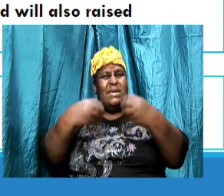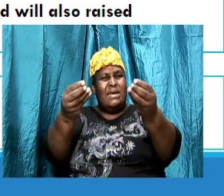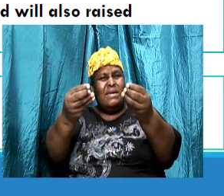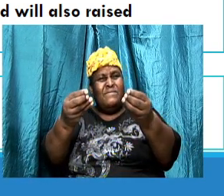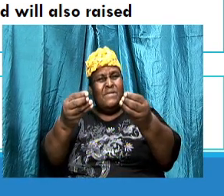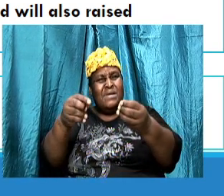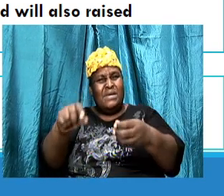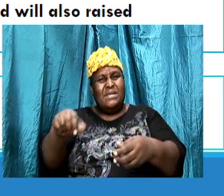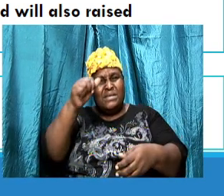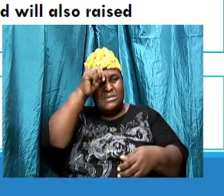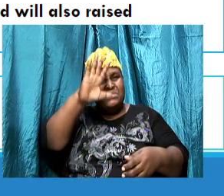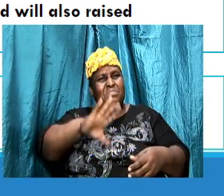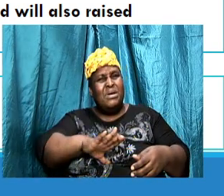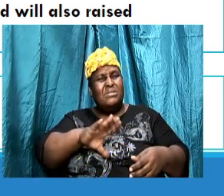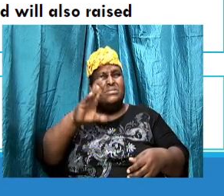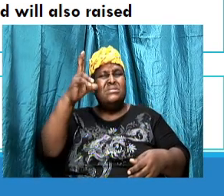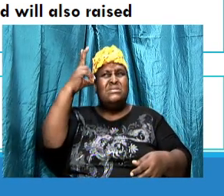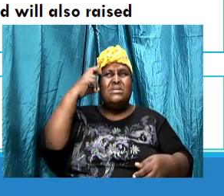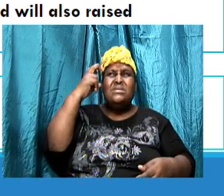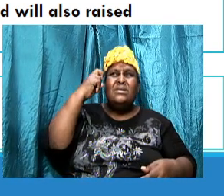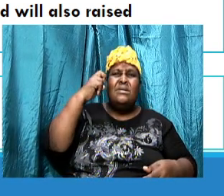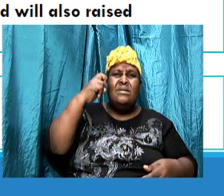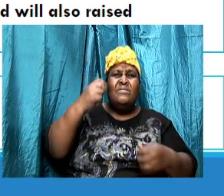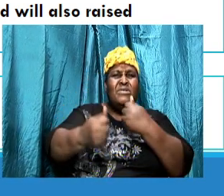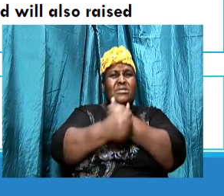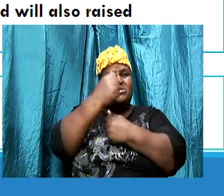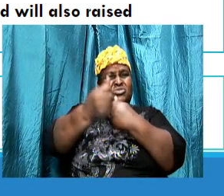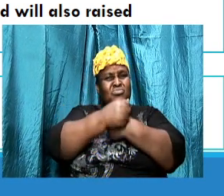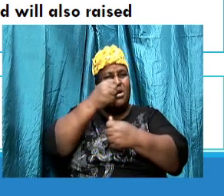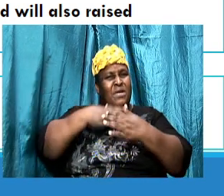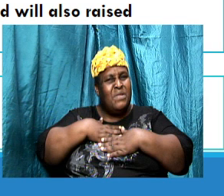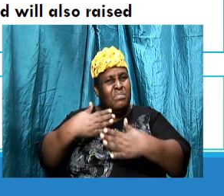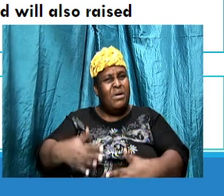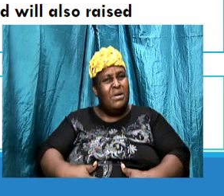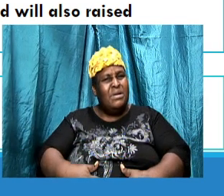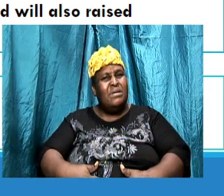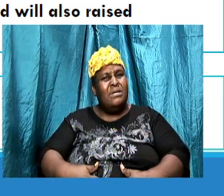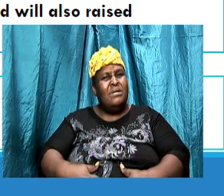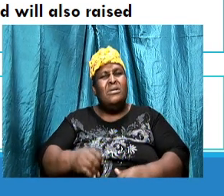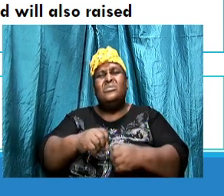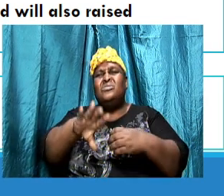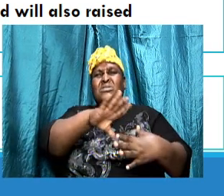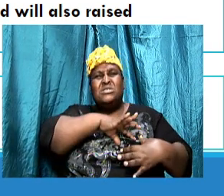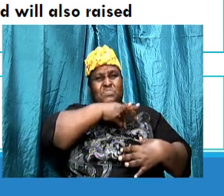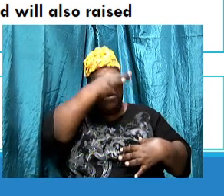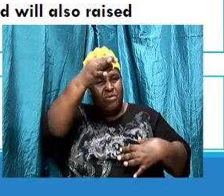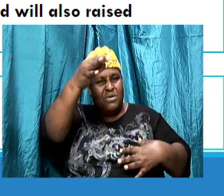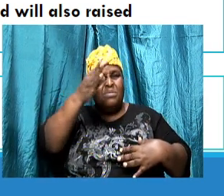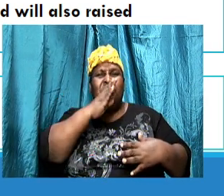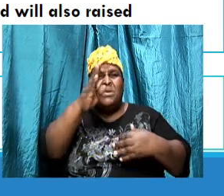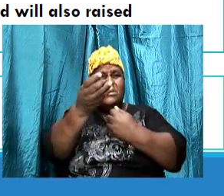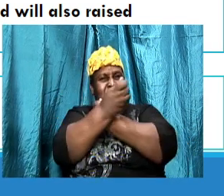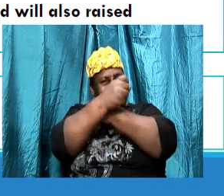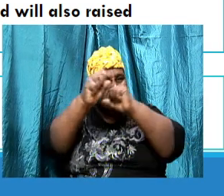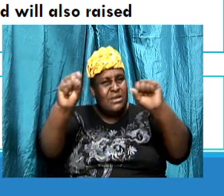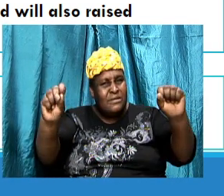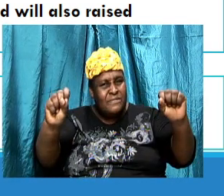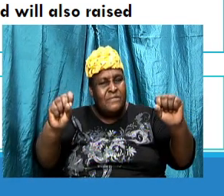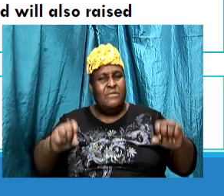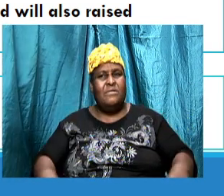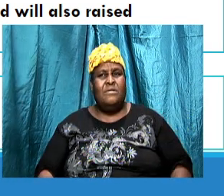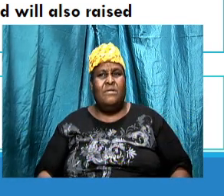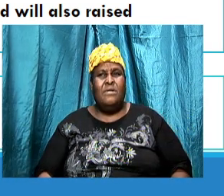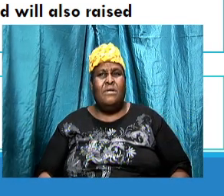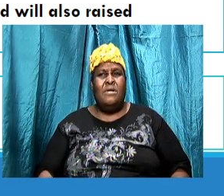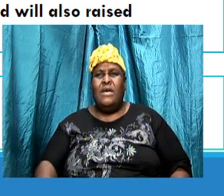Satan for the destruction of the flesh, so that the spirit shall be saved. And we find